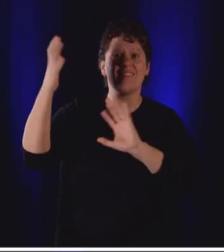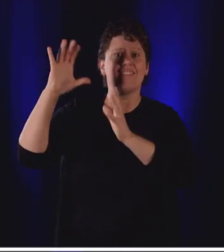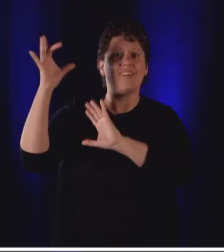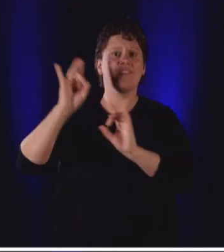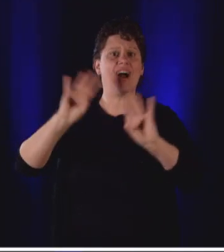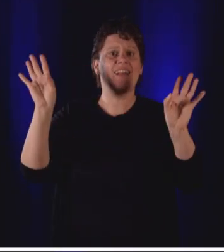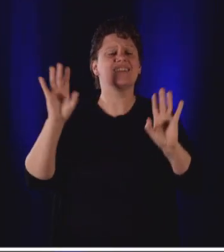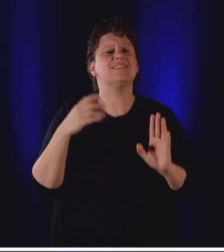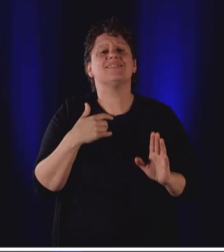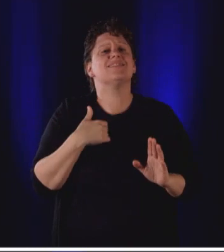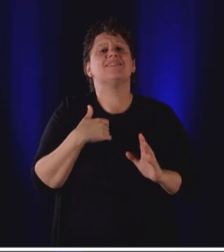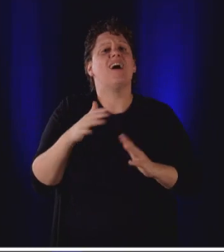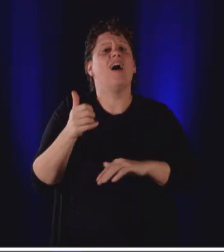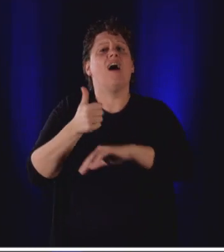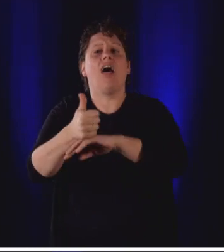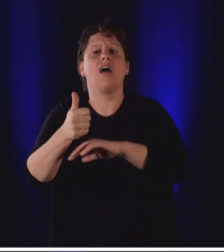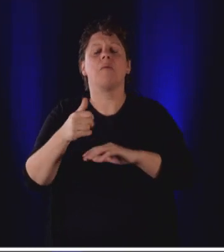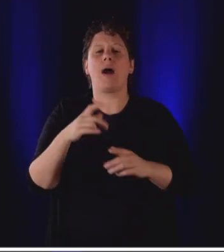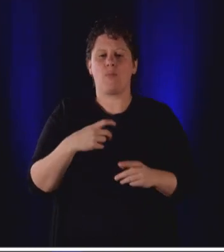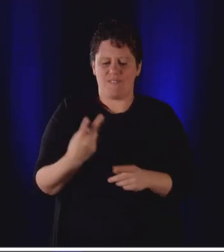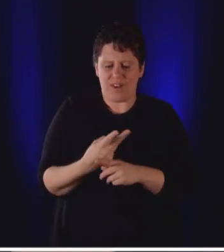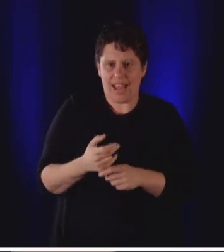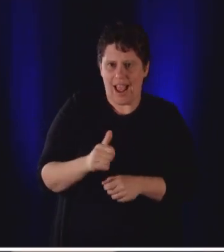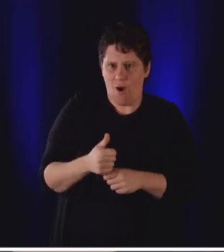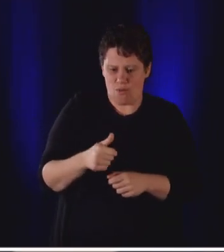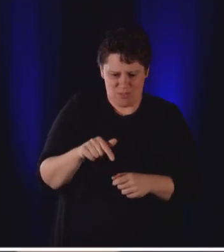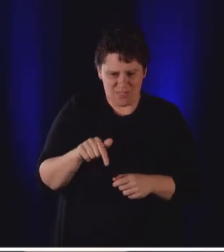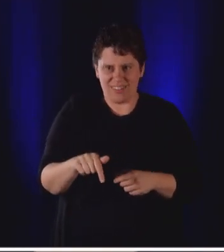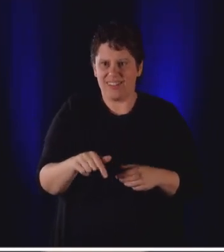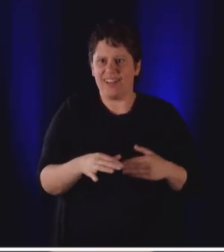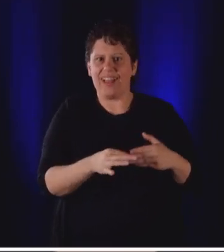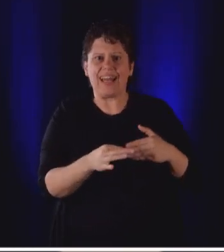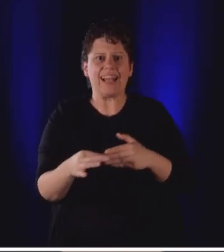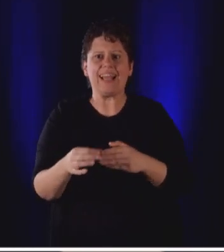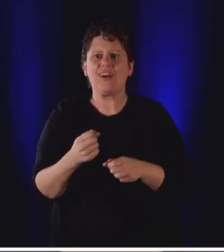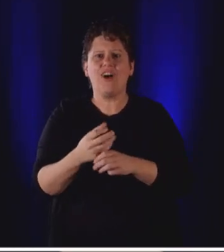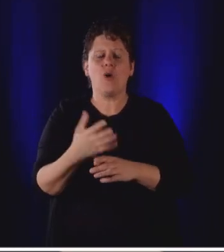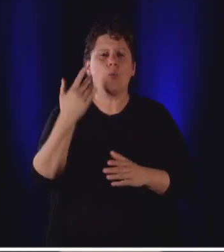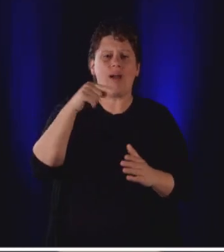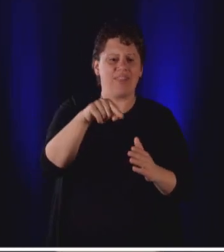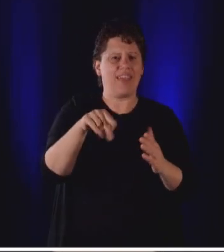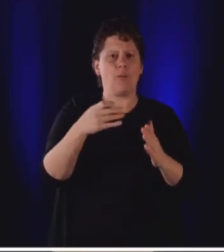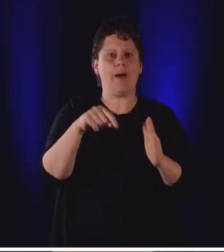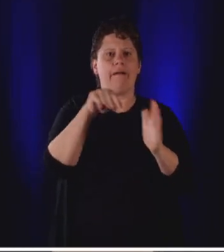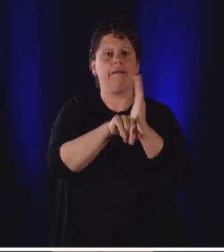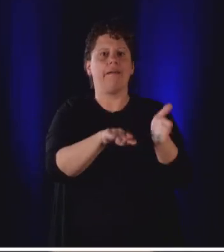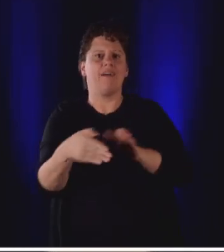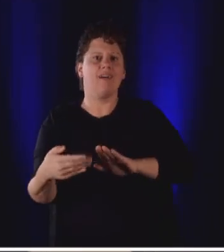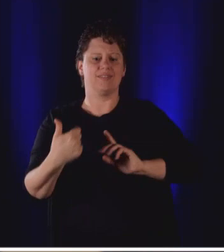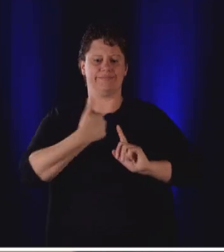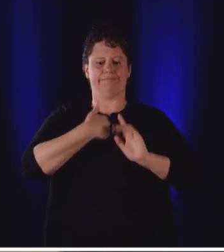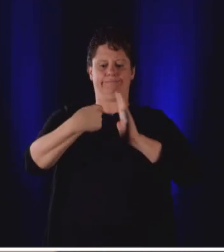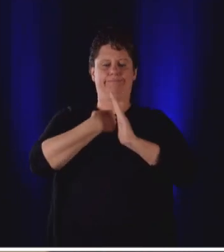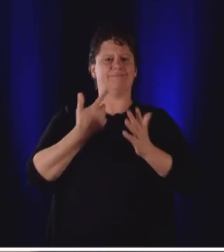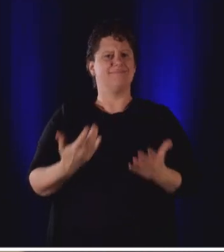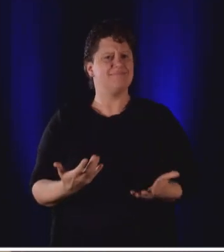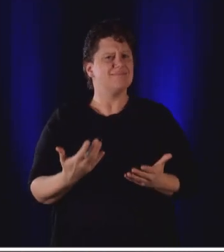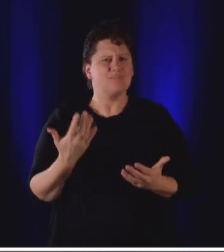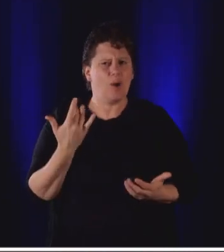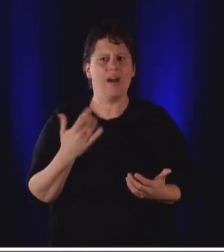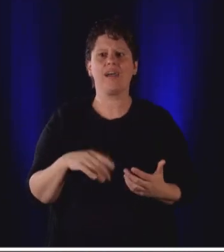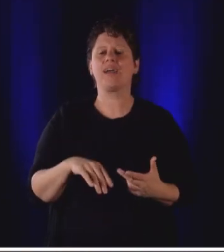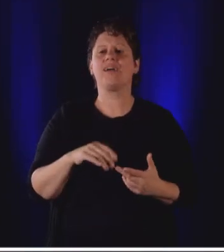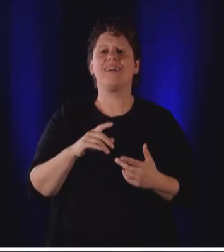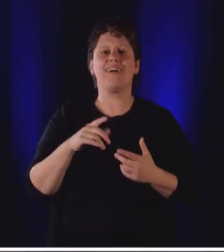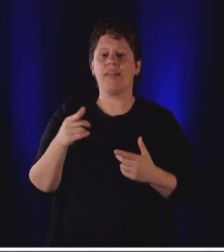root cause of violence, what is the root cause of suicide, of murder, of hunger, of